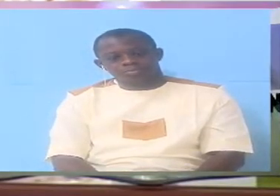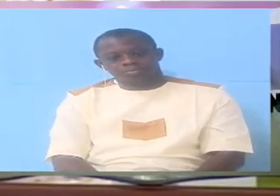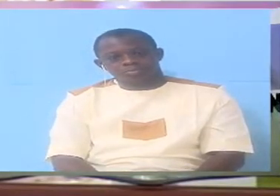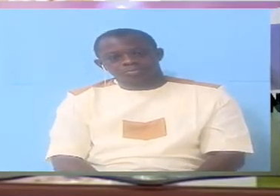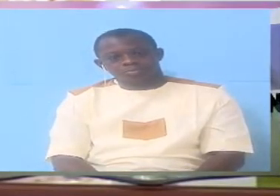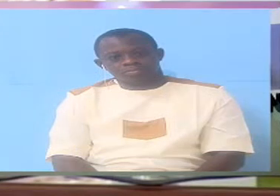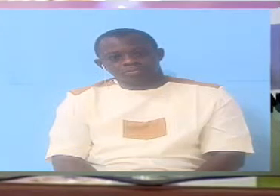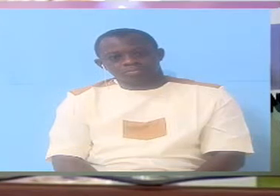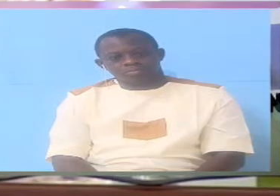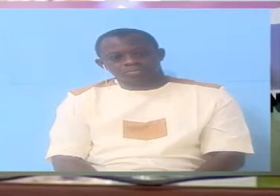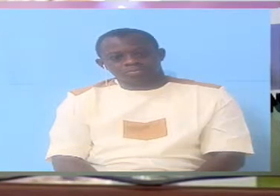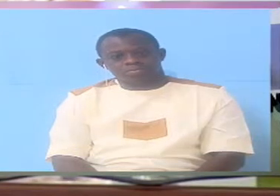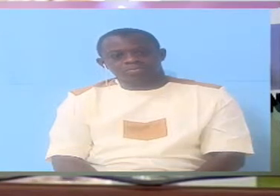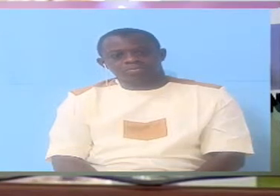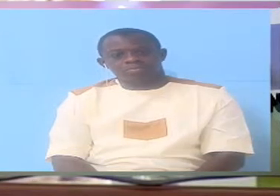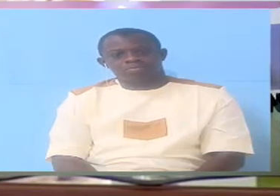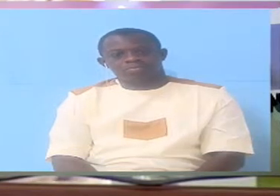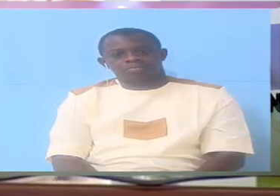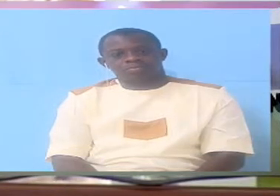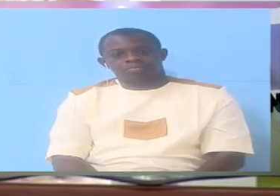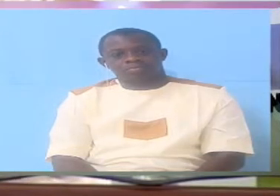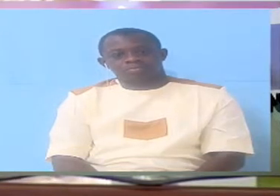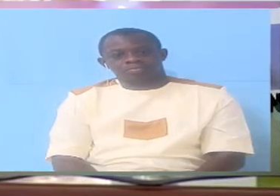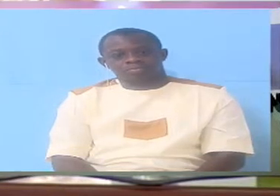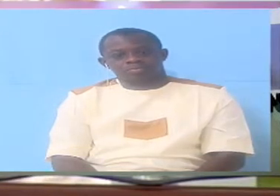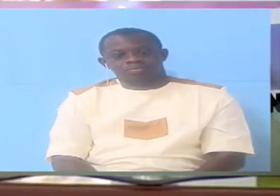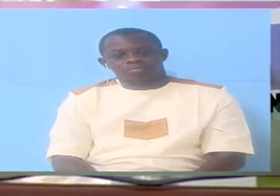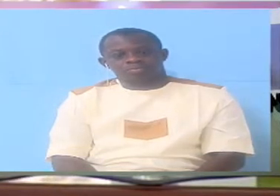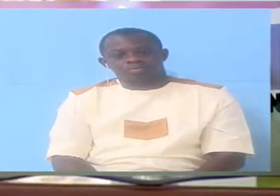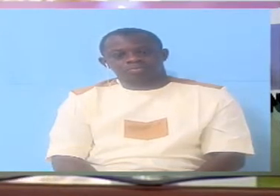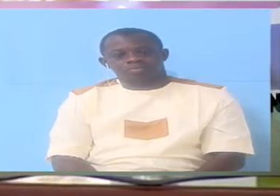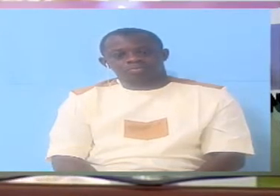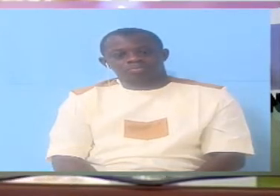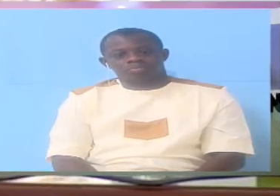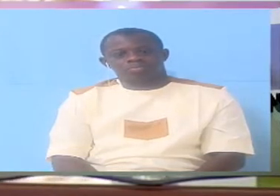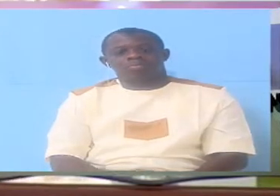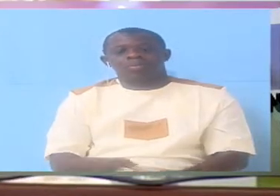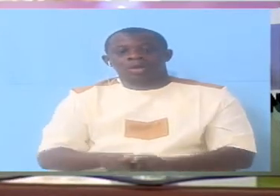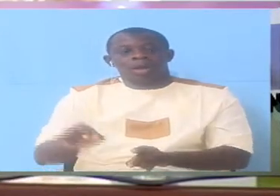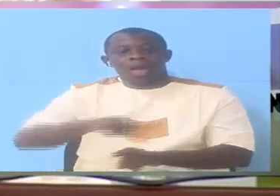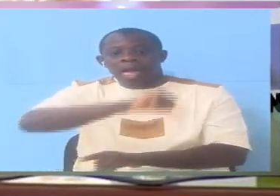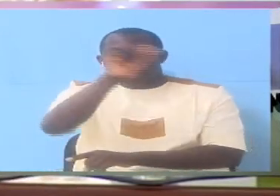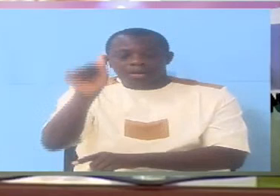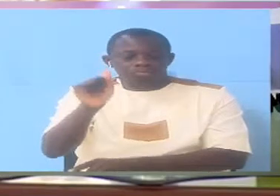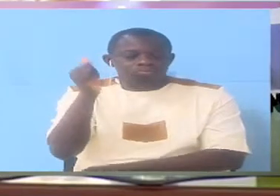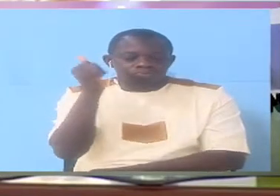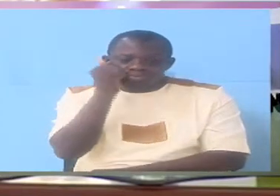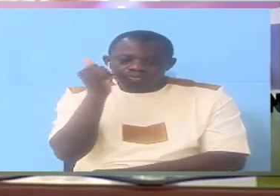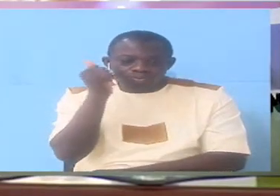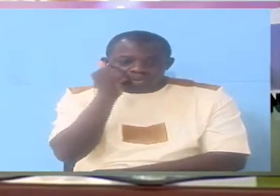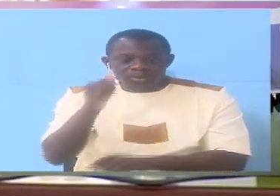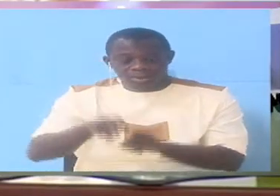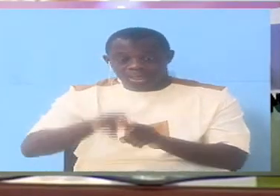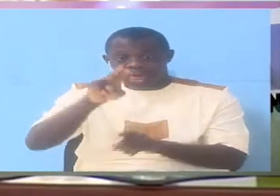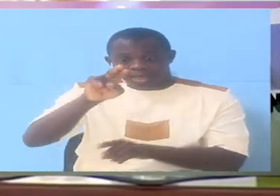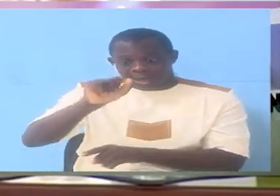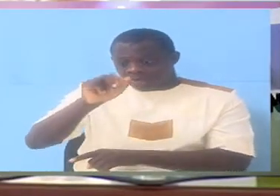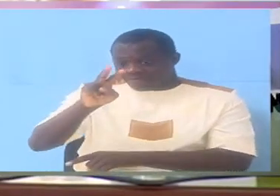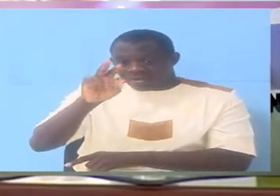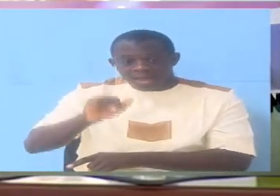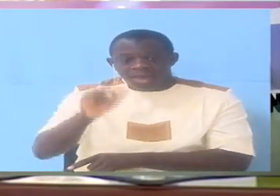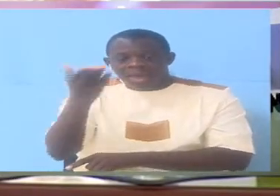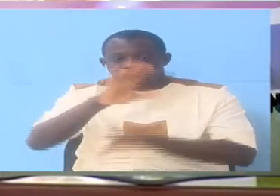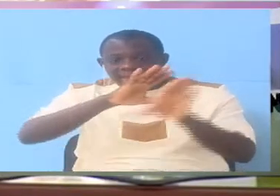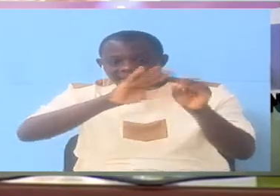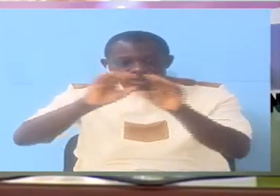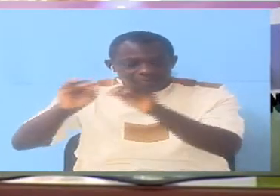Banjul. And records are always maintained by the Navy, logging any activity that are conducted